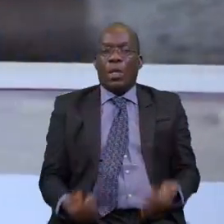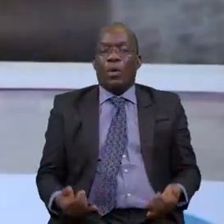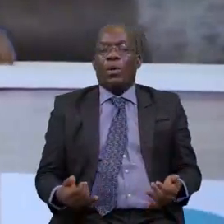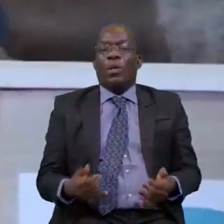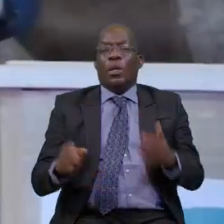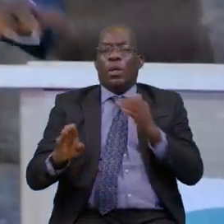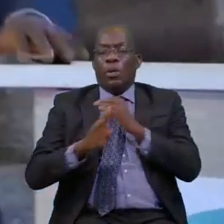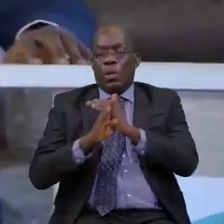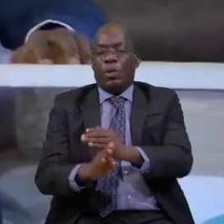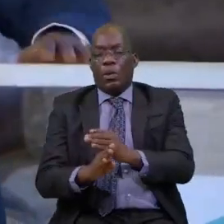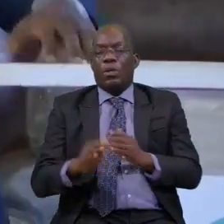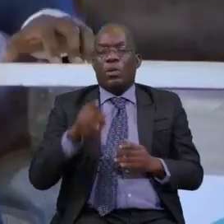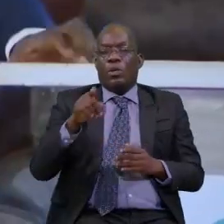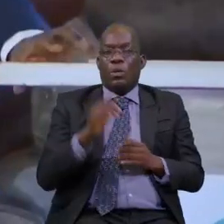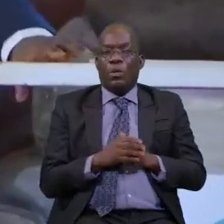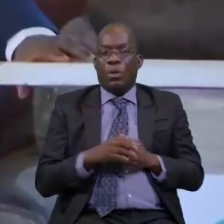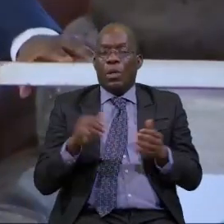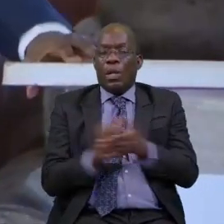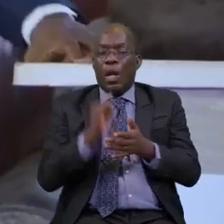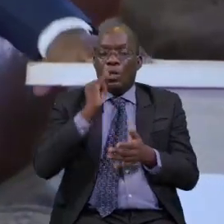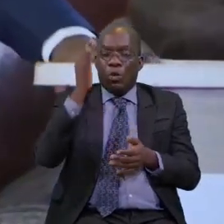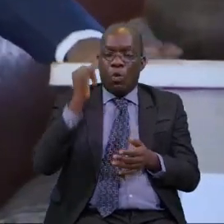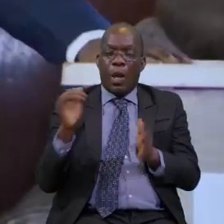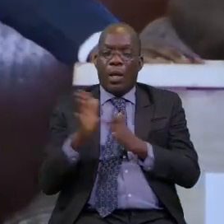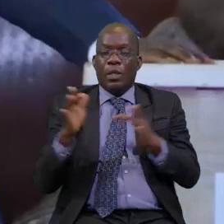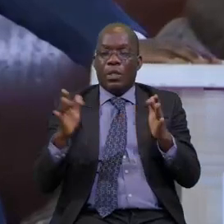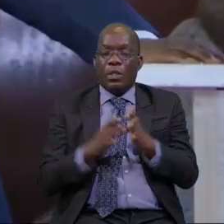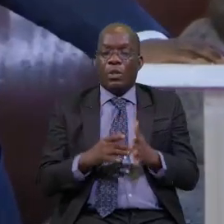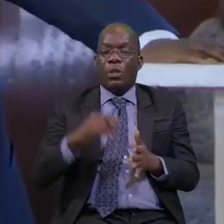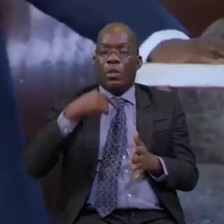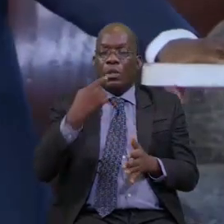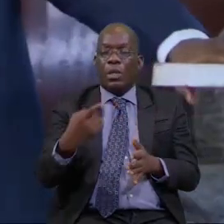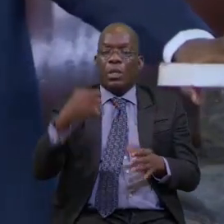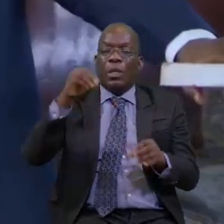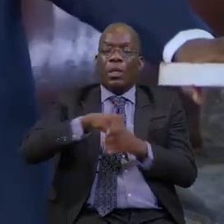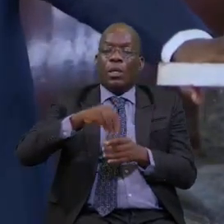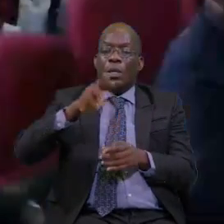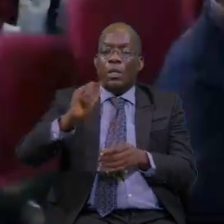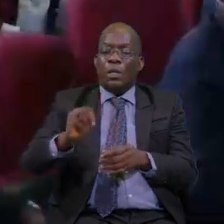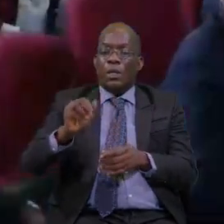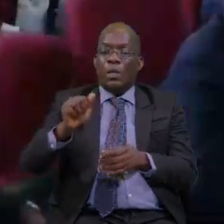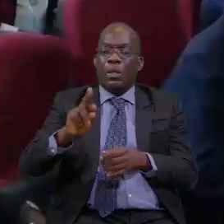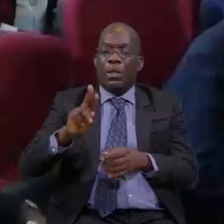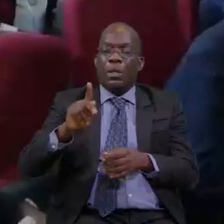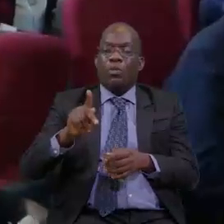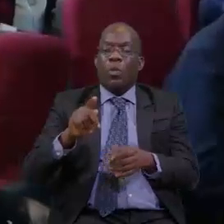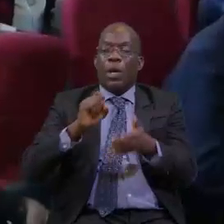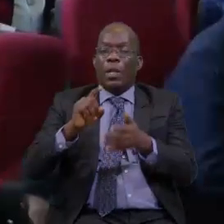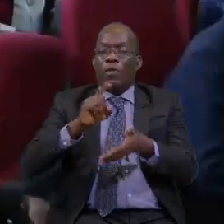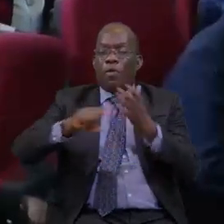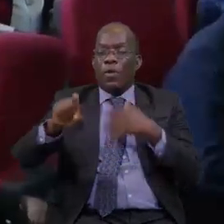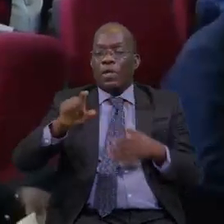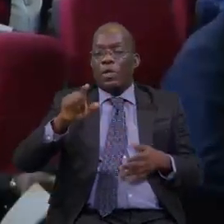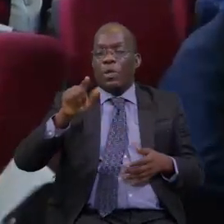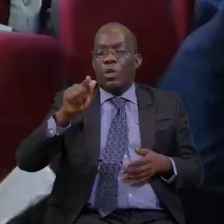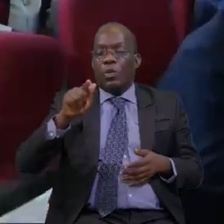why Jesus said in Mark chapter 11, verse 25. In verse